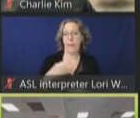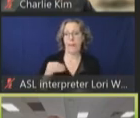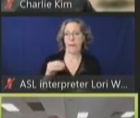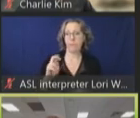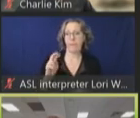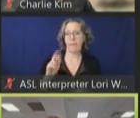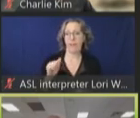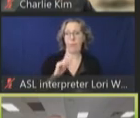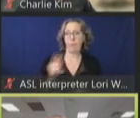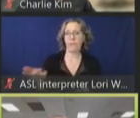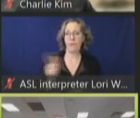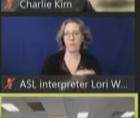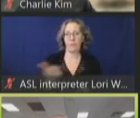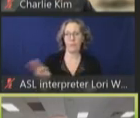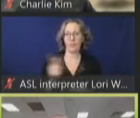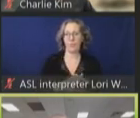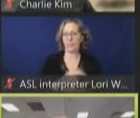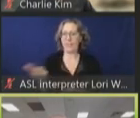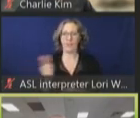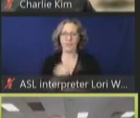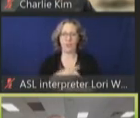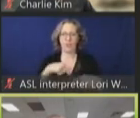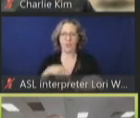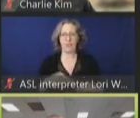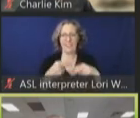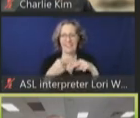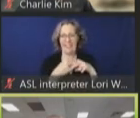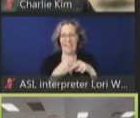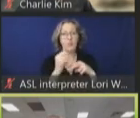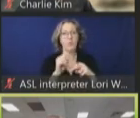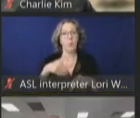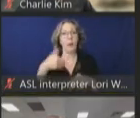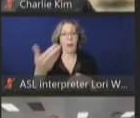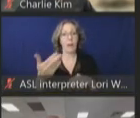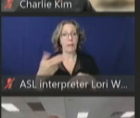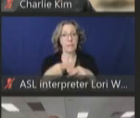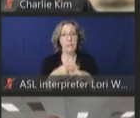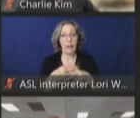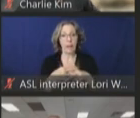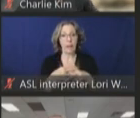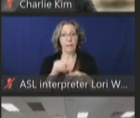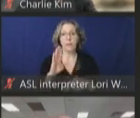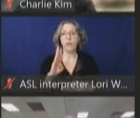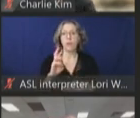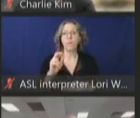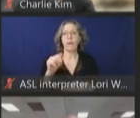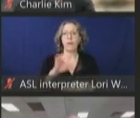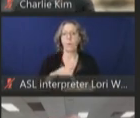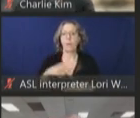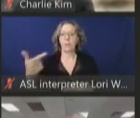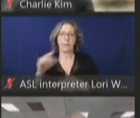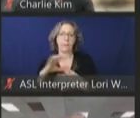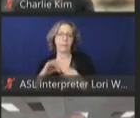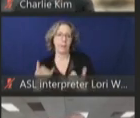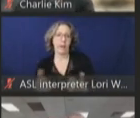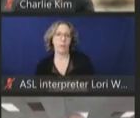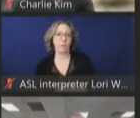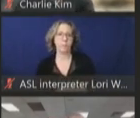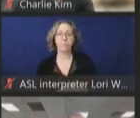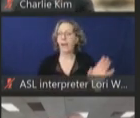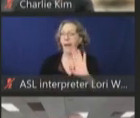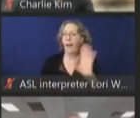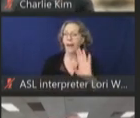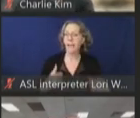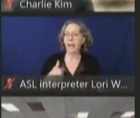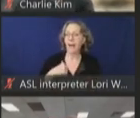switch off doing slides. So we can go to the next slide, and then Brenna is gonna take it from here. Hi everyone, I'm